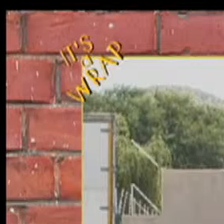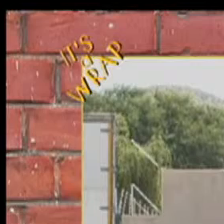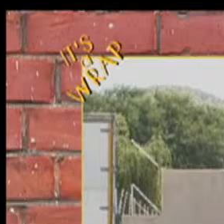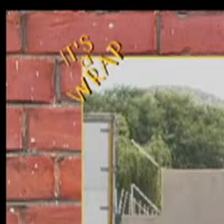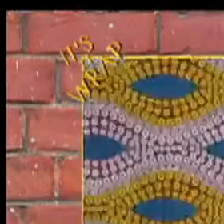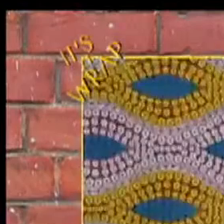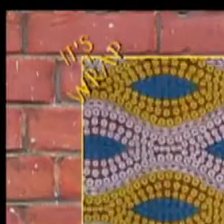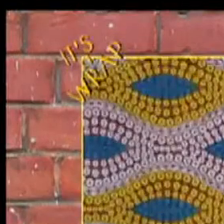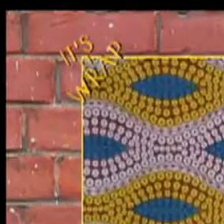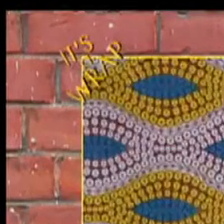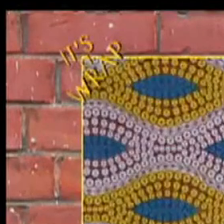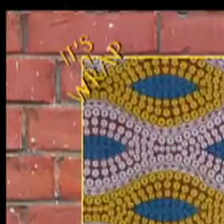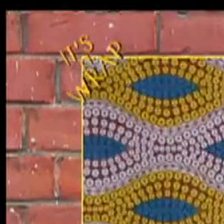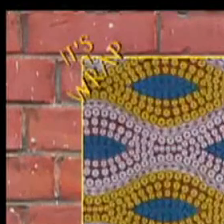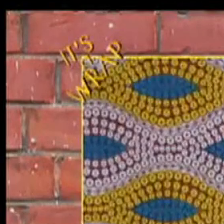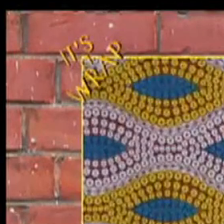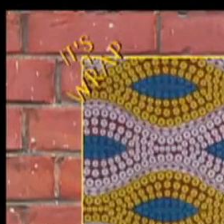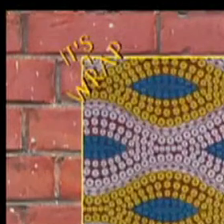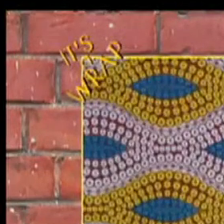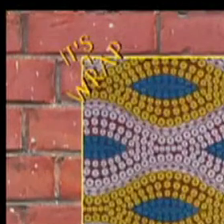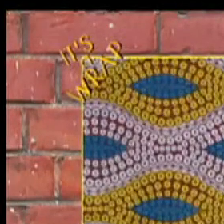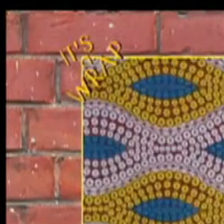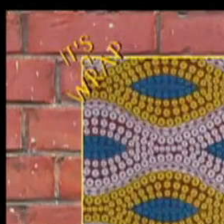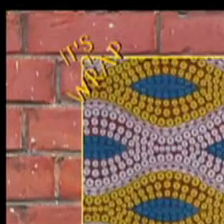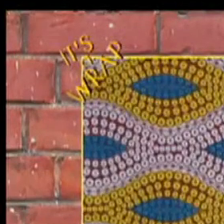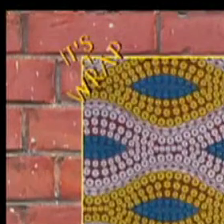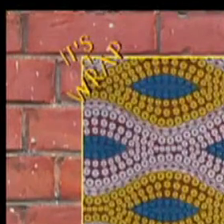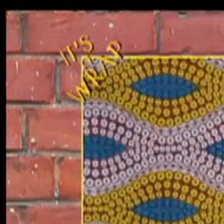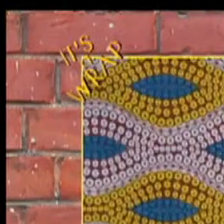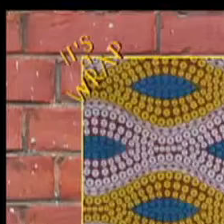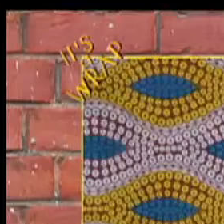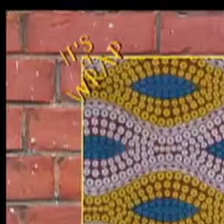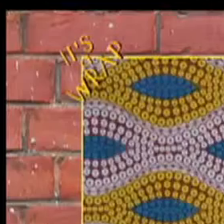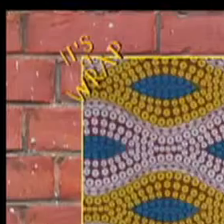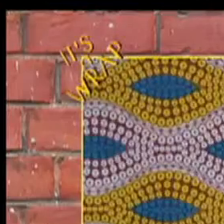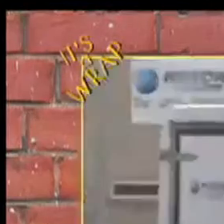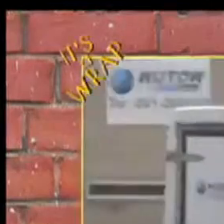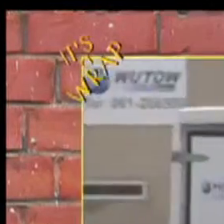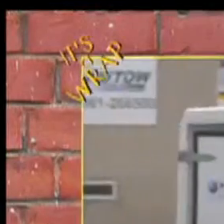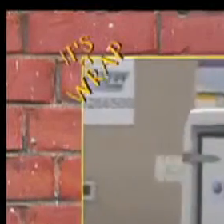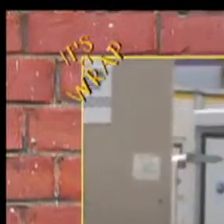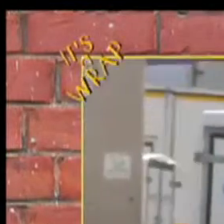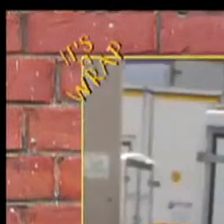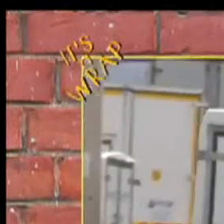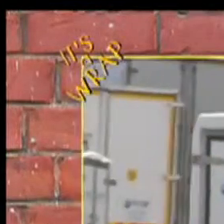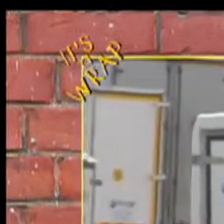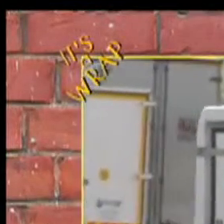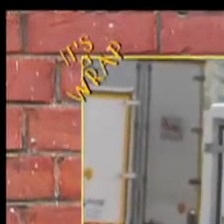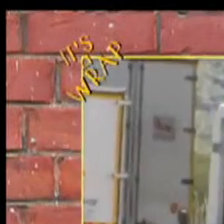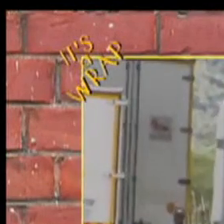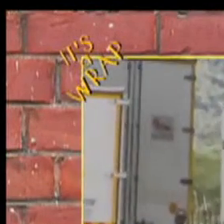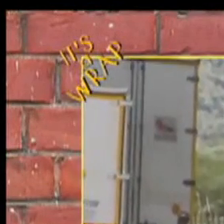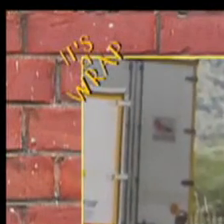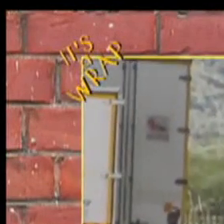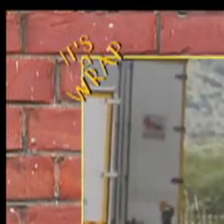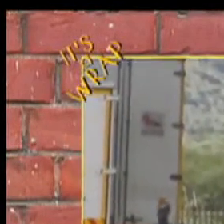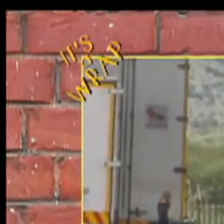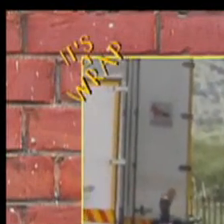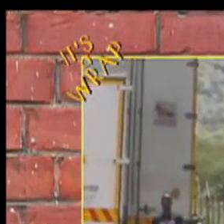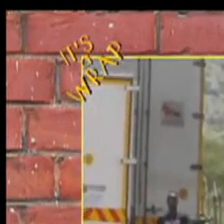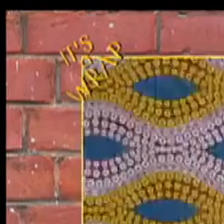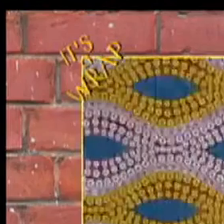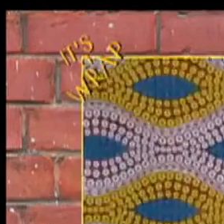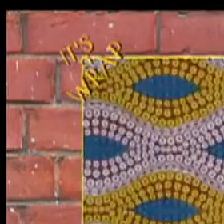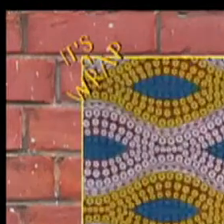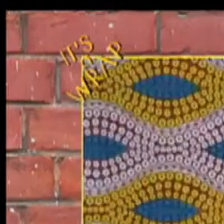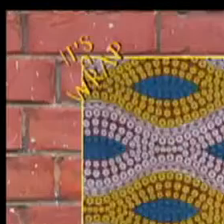us. I can mention the dead people also too, because they were also involved in the same dismissal. What we have to